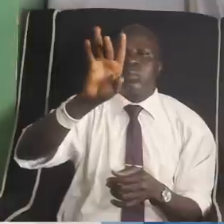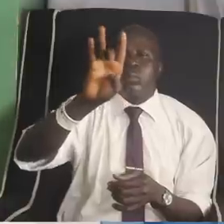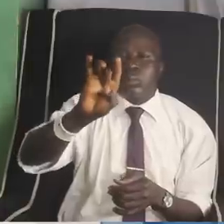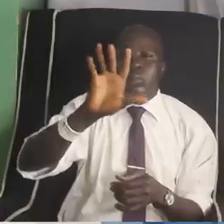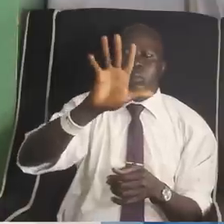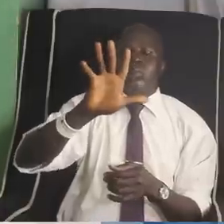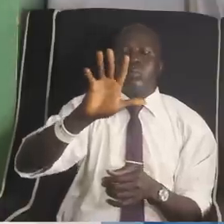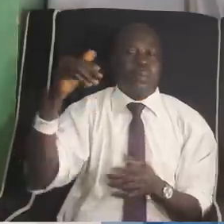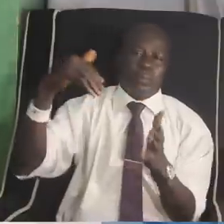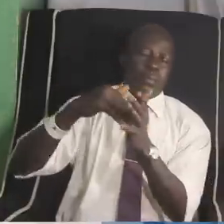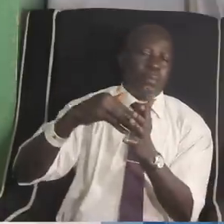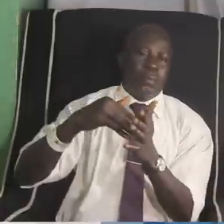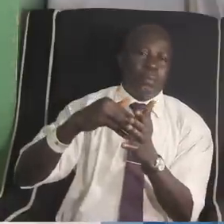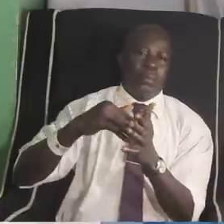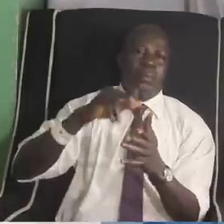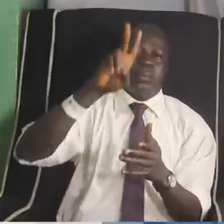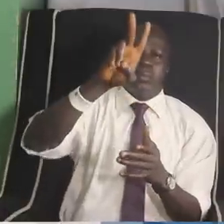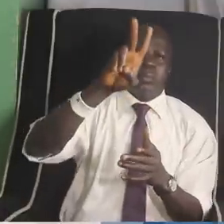3 2 6 7 0 2 8 5 But let us see. Hear it again.